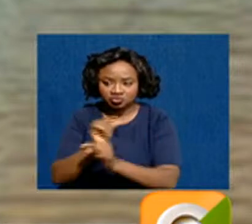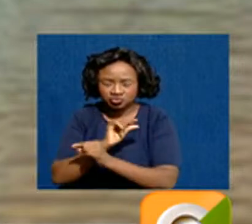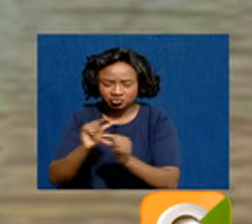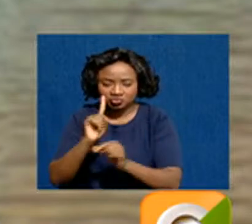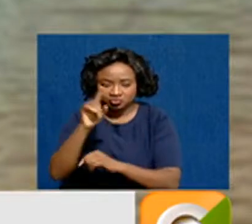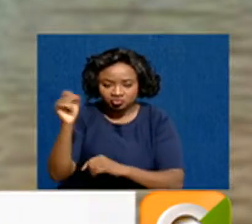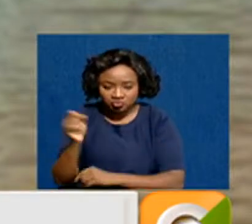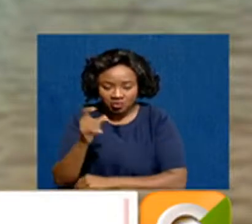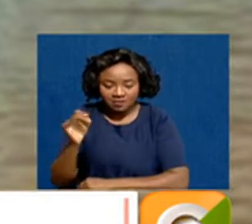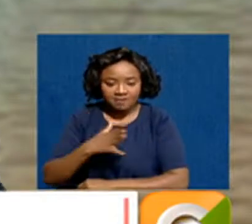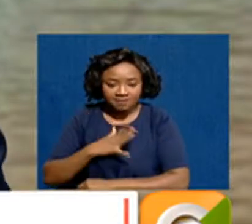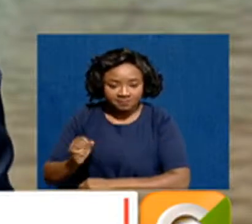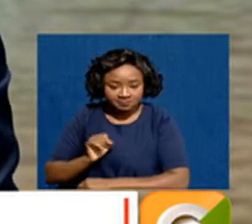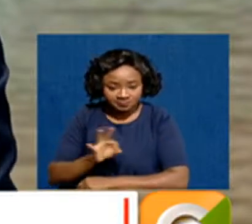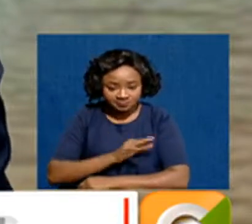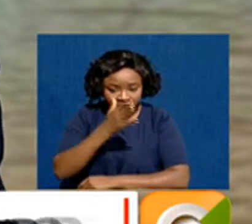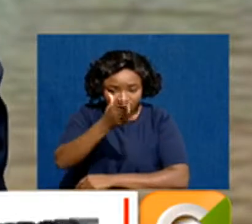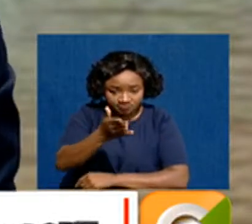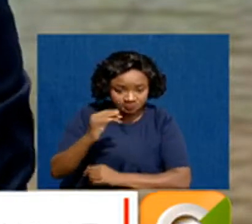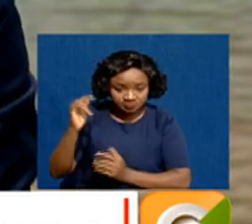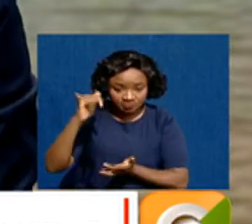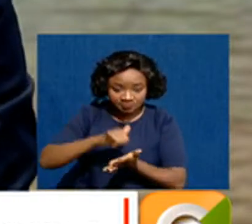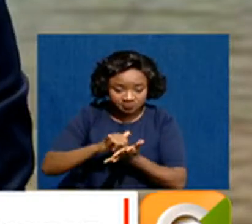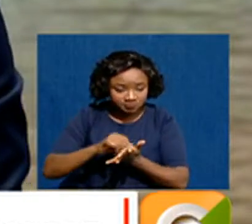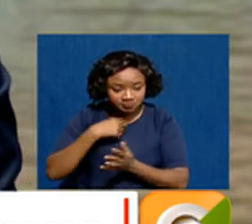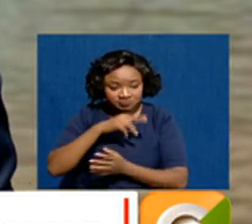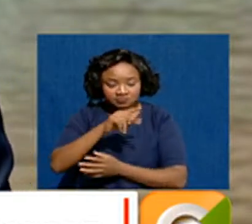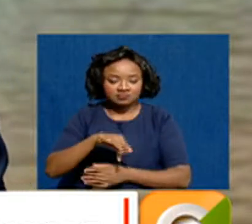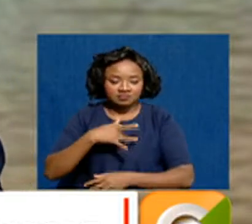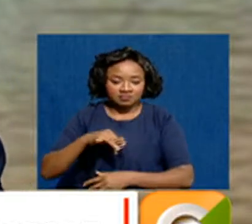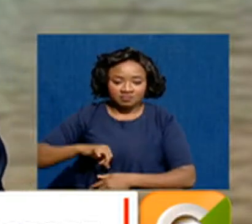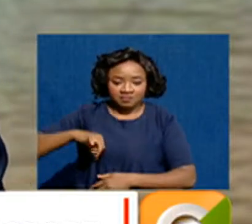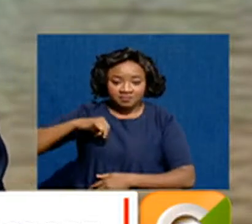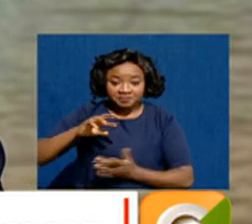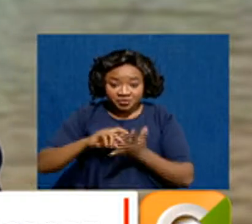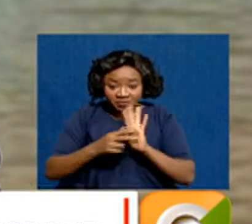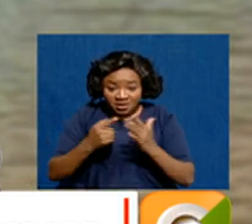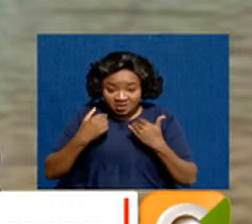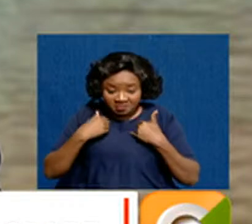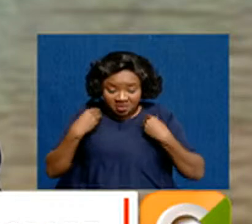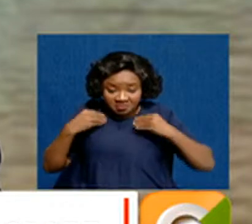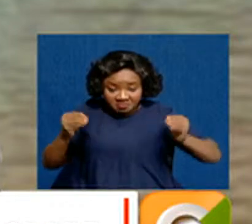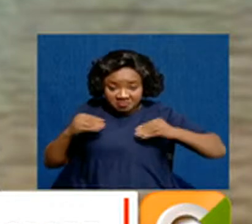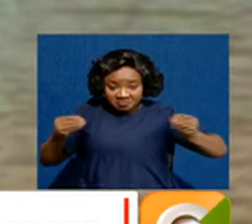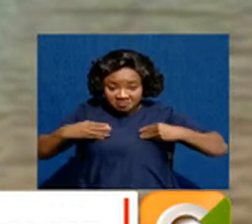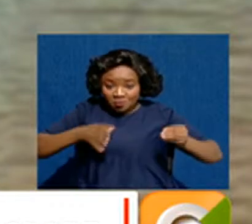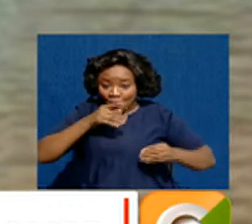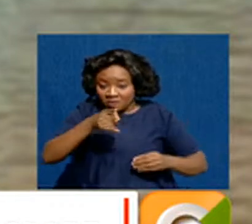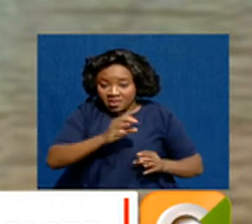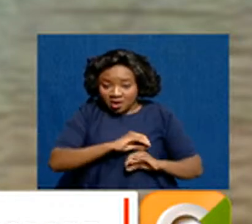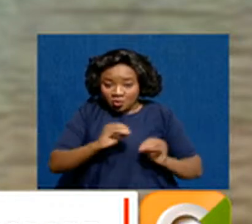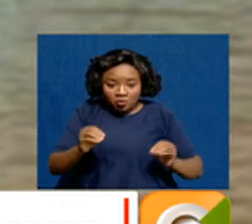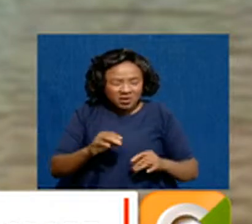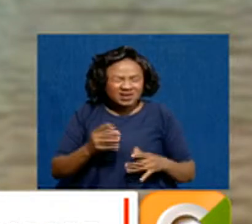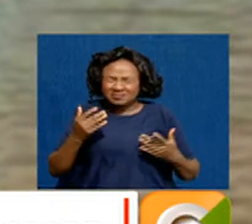very proud. Number two, do I deny that there was a leakage? Of course not. Does it